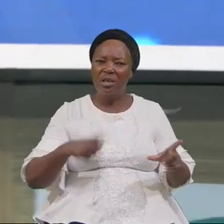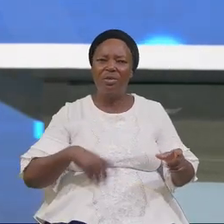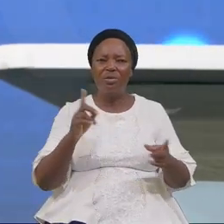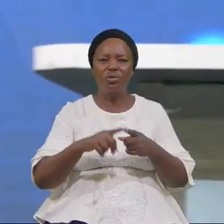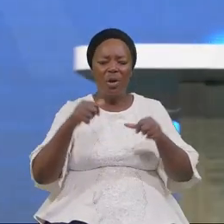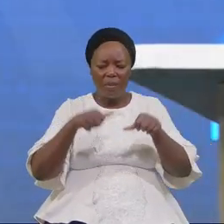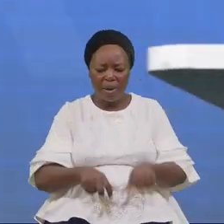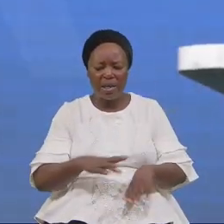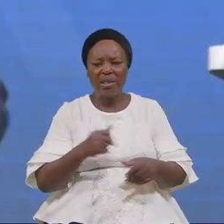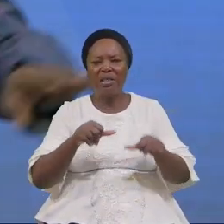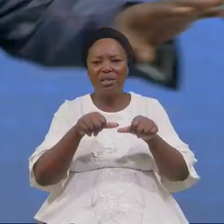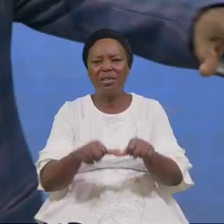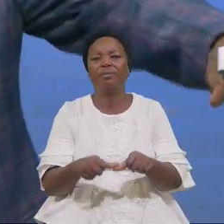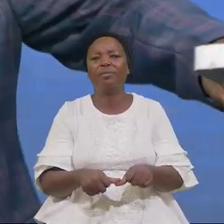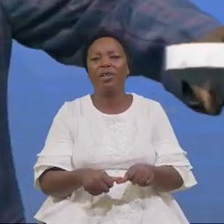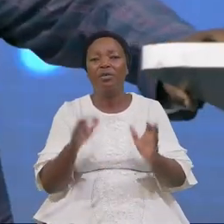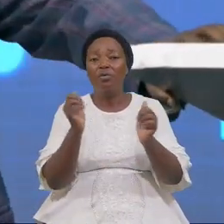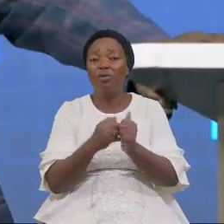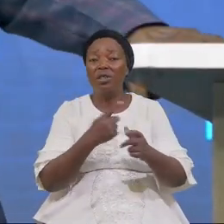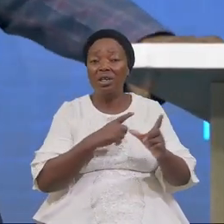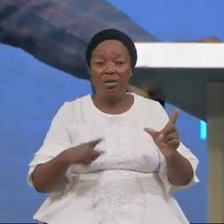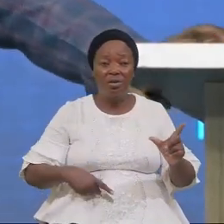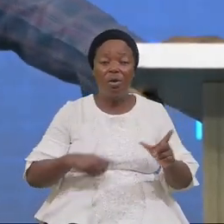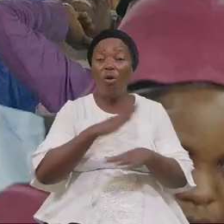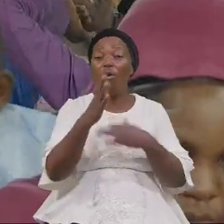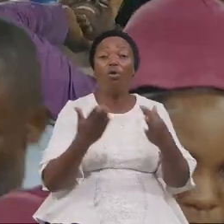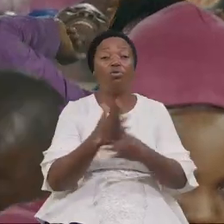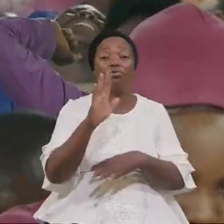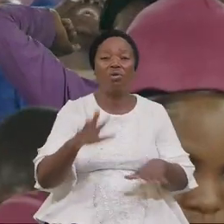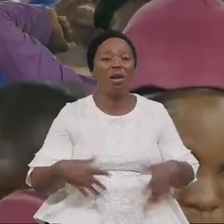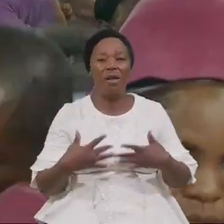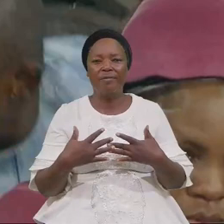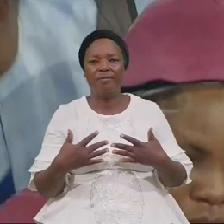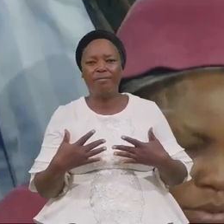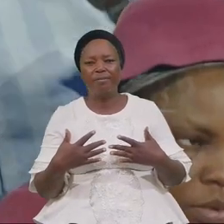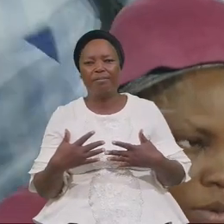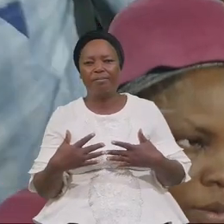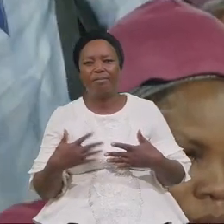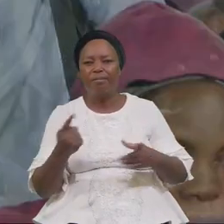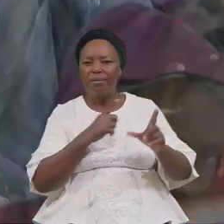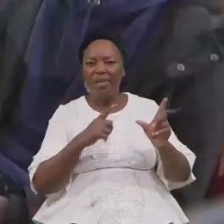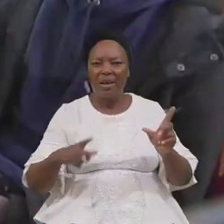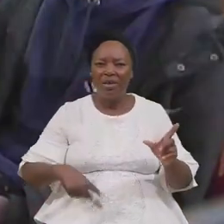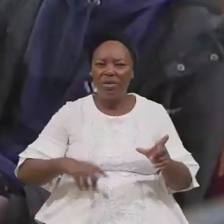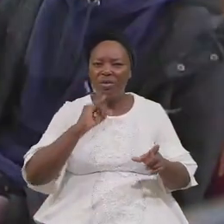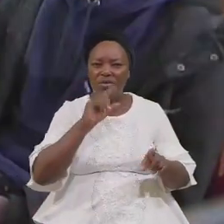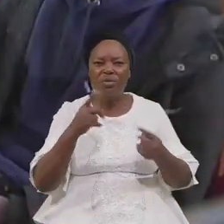to stay with the Lord for the rest of your life. The Lord is going to answer now and